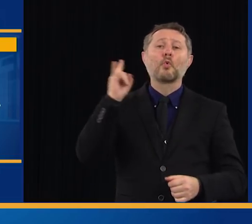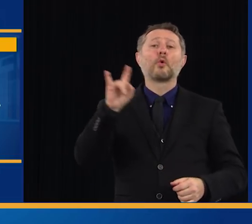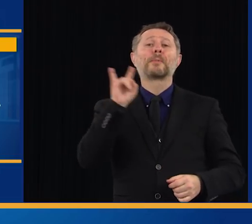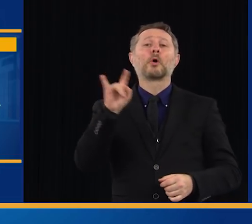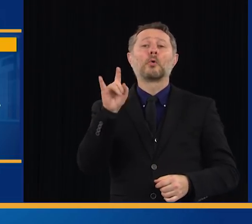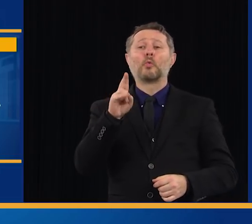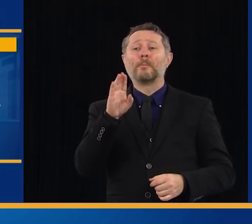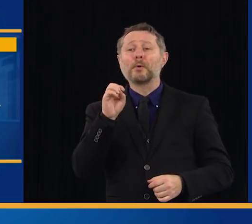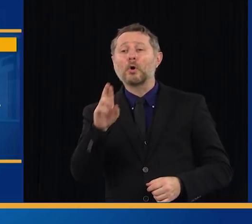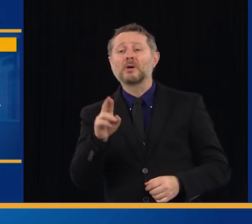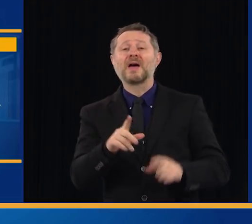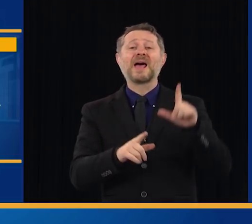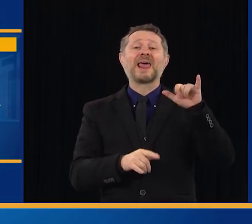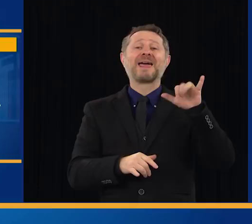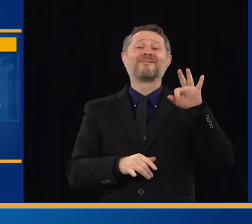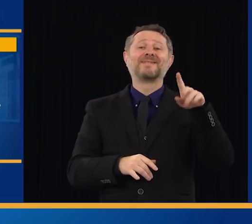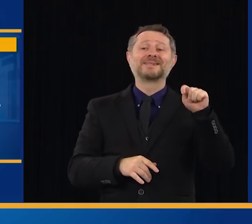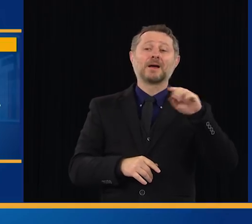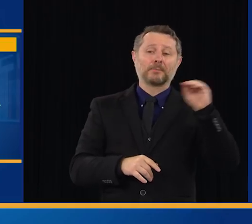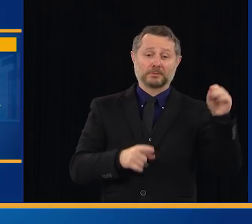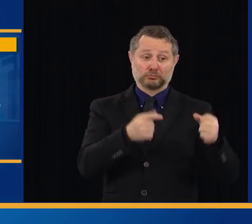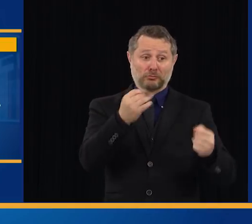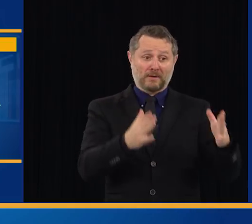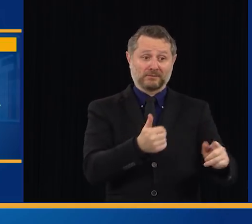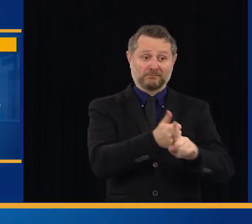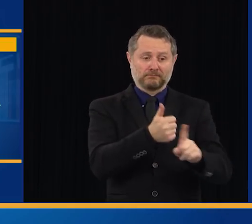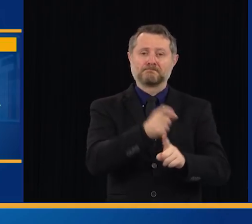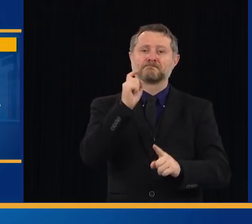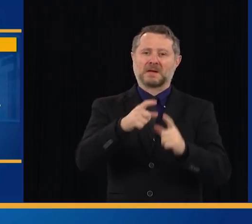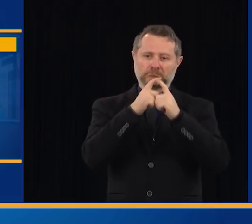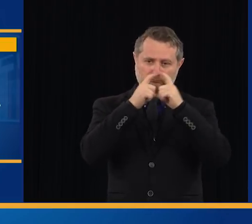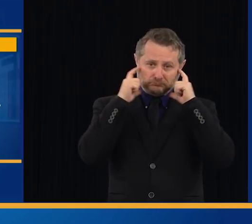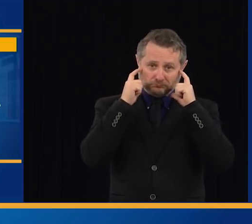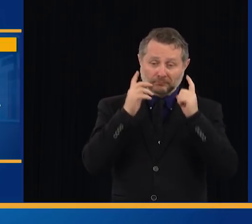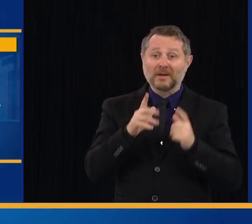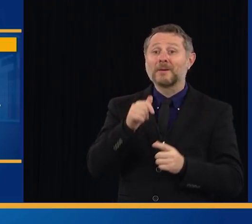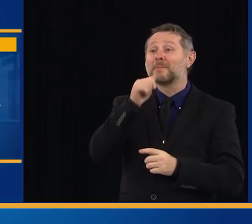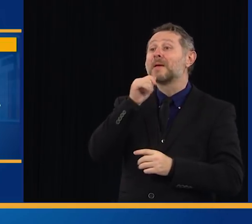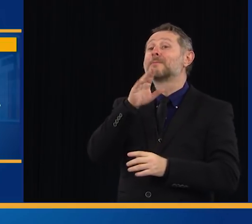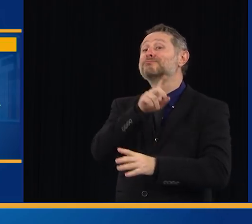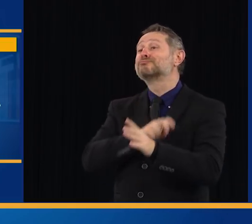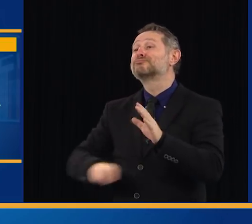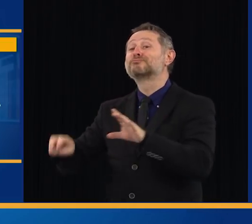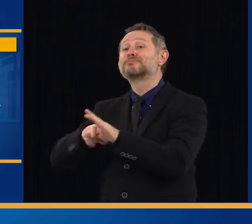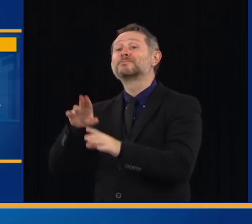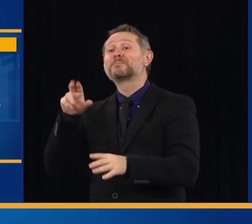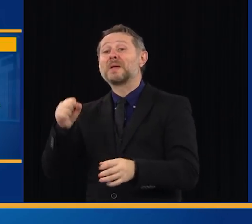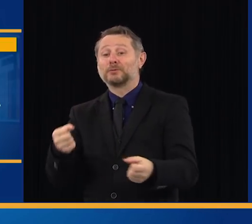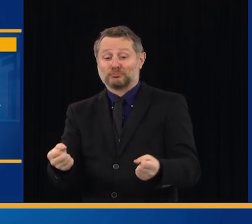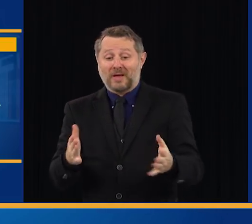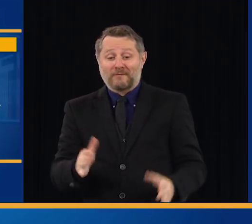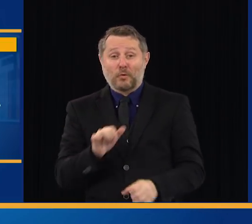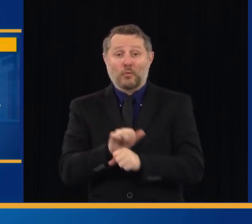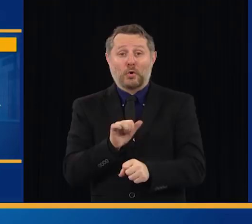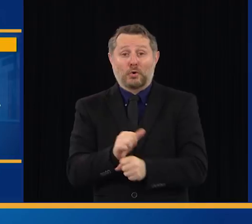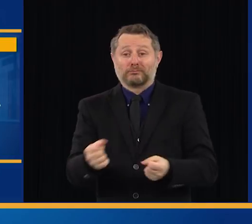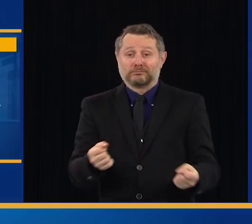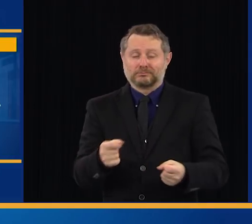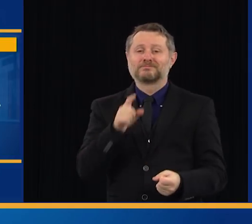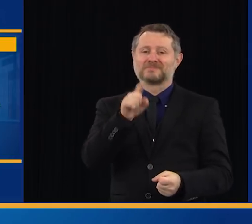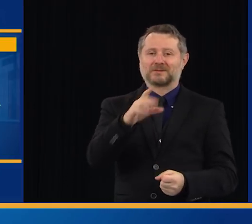needs to wear a mask. If you get on a private bus, the operator needs to wear a mask, and you need to wear a